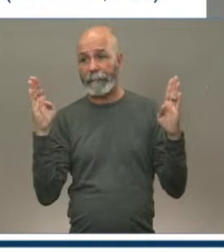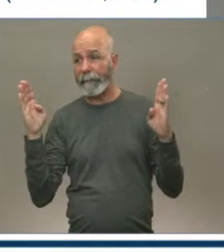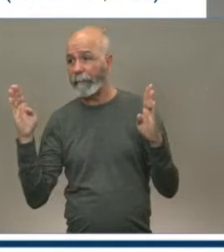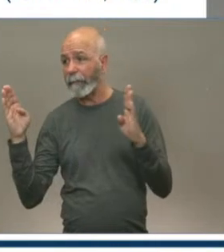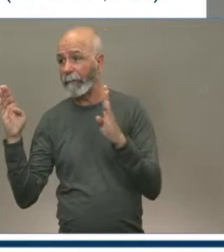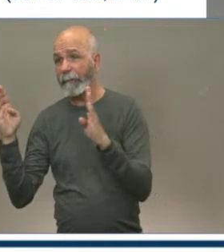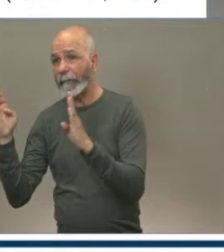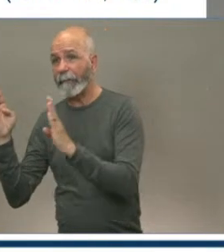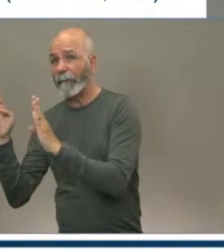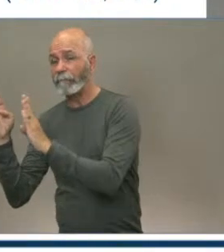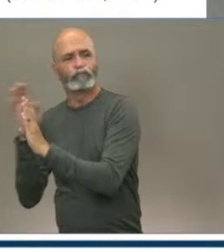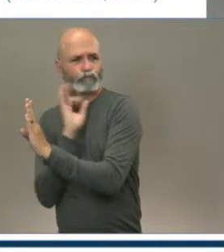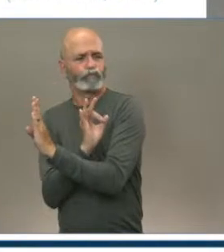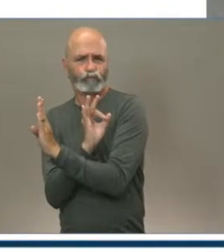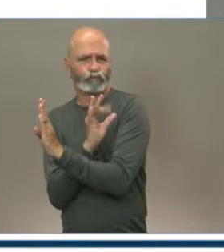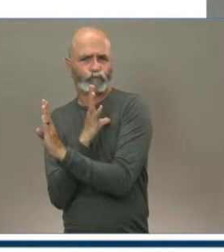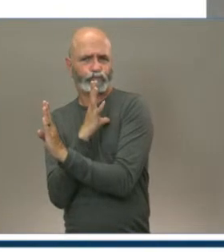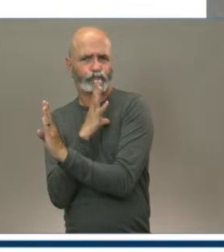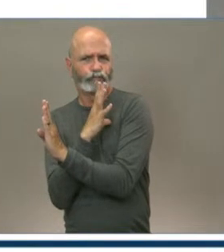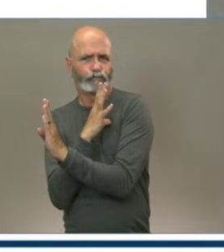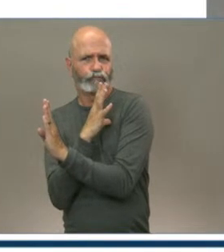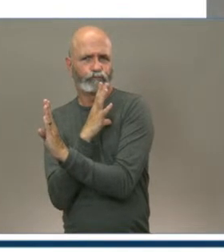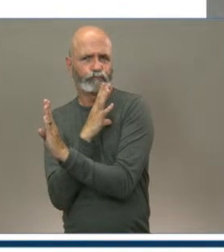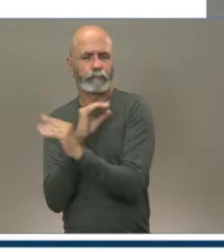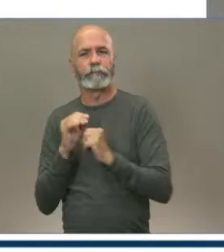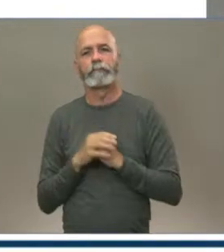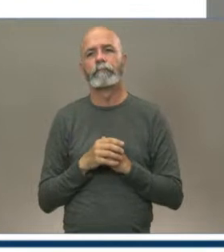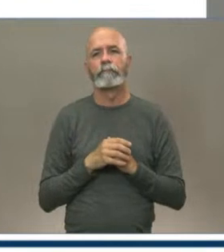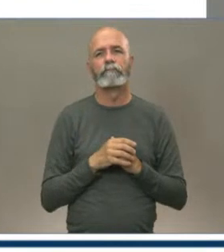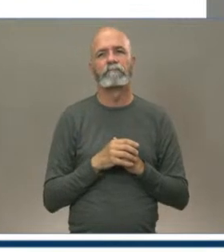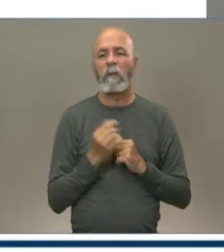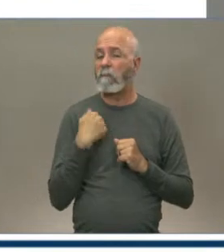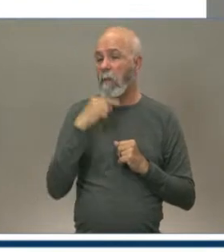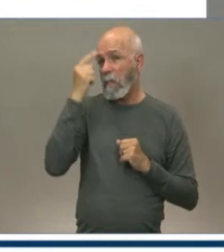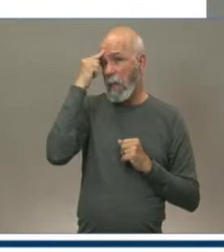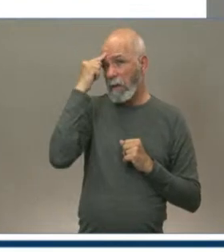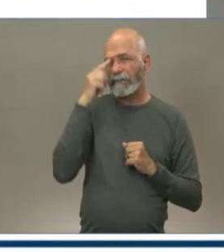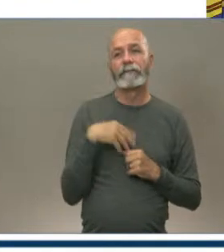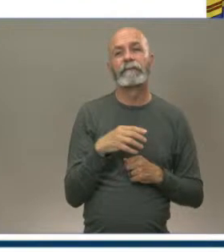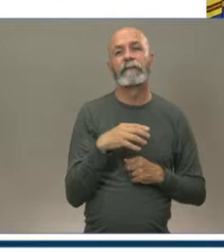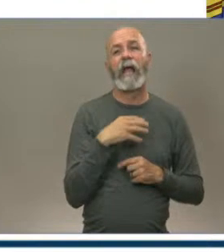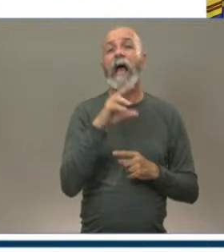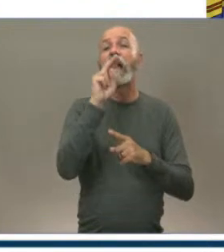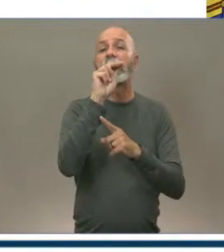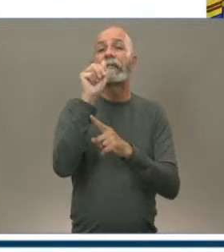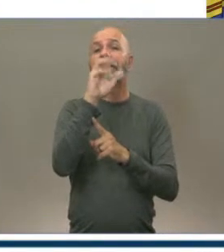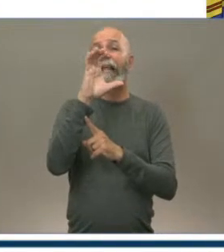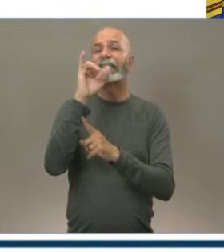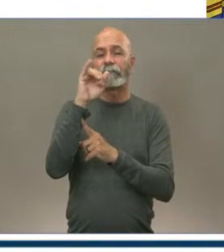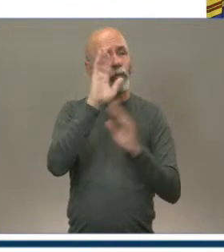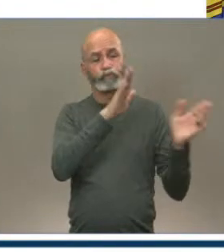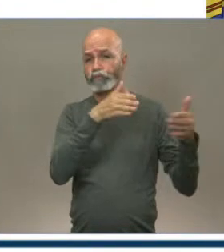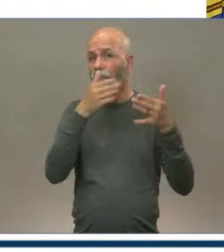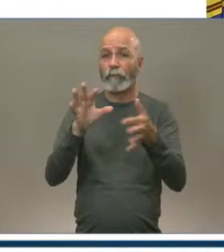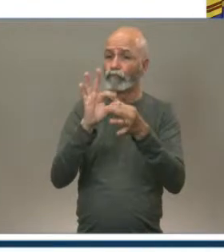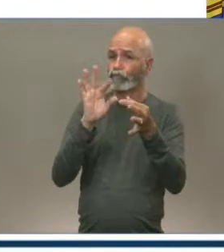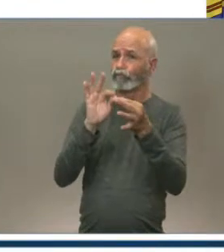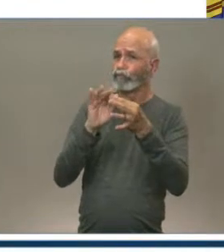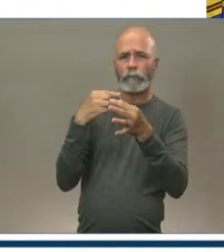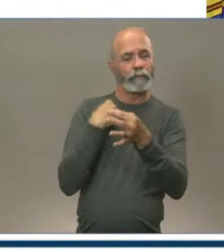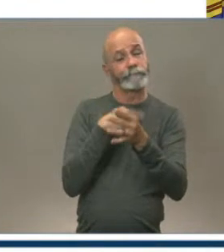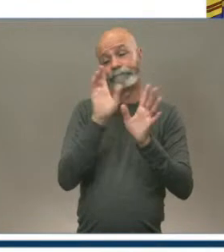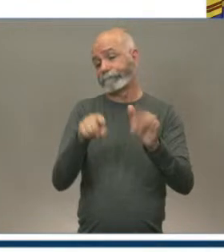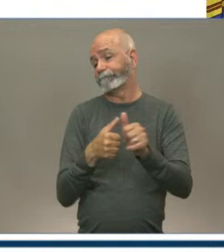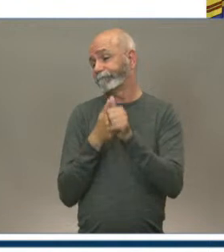the consistent recommendation that has always been there from NACI. Next, we go to CTV, Natasha Pace. Natasha, go